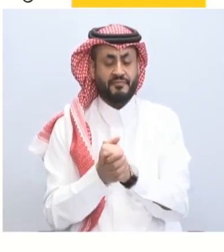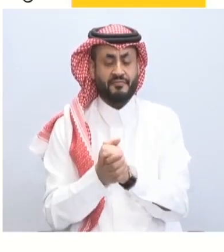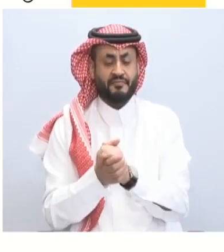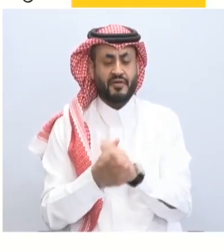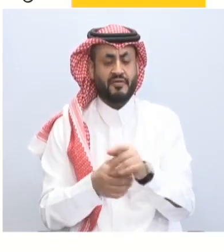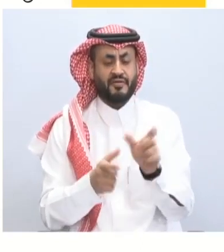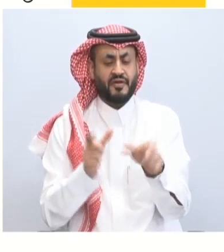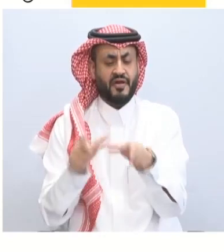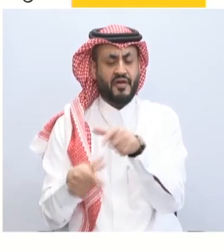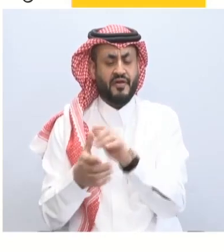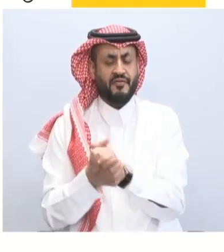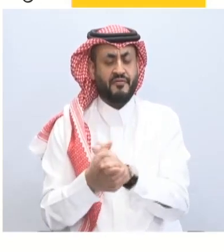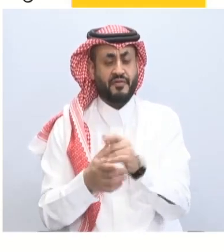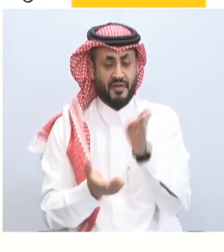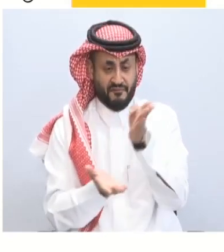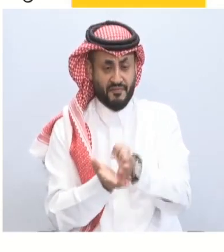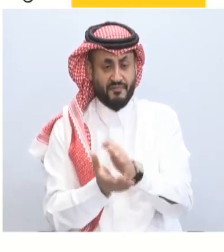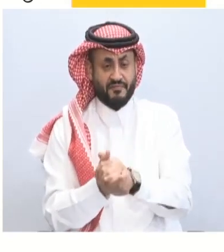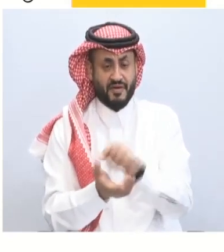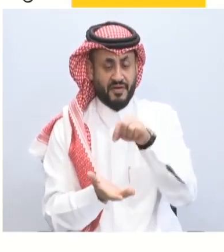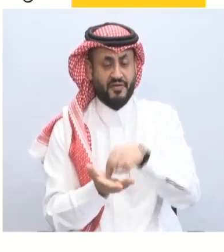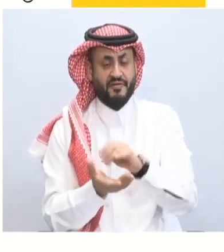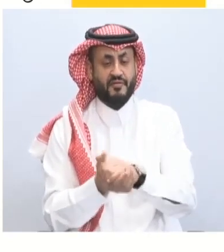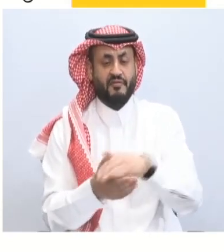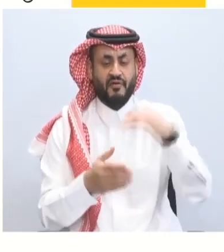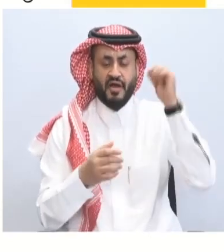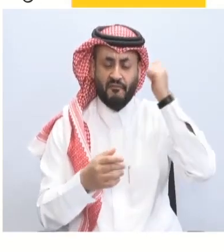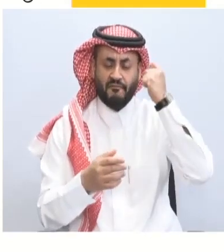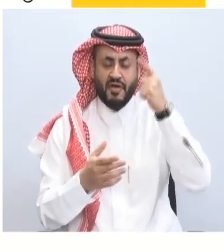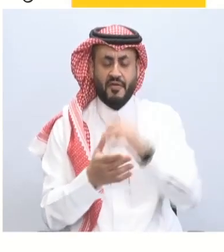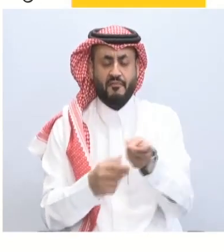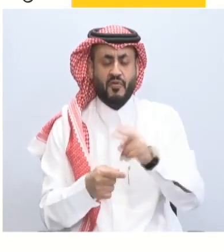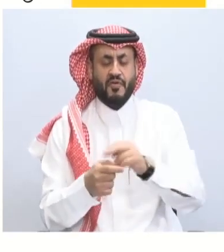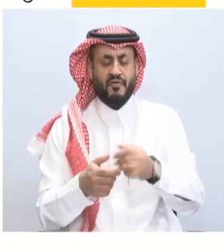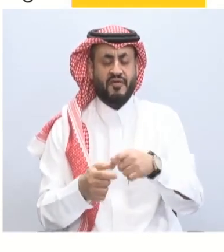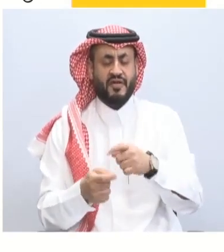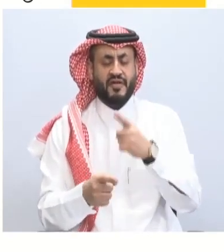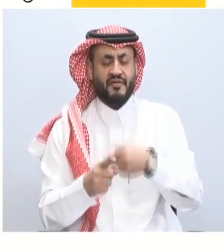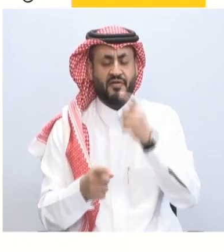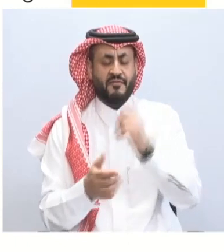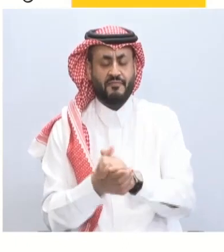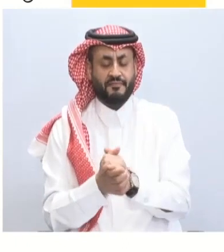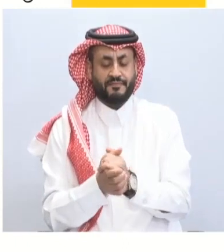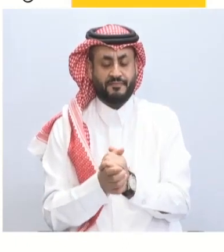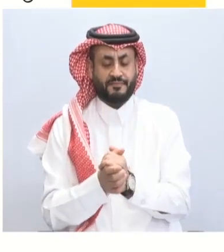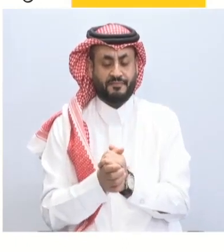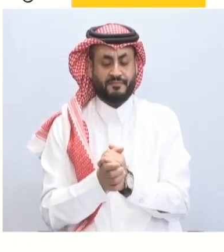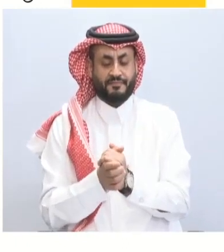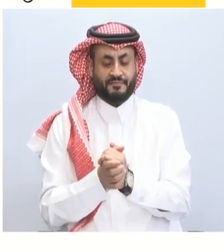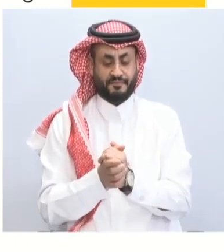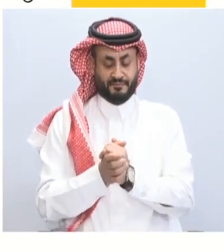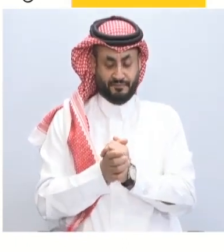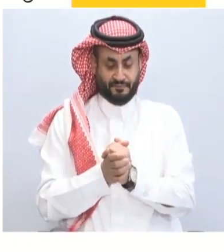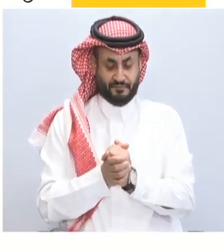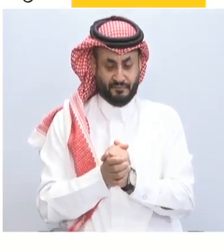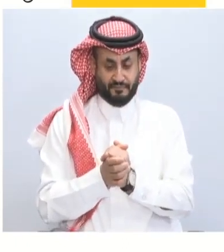some analysts attest to the fact that it indicates high intelligence and speed of processing that should not be overlooked. Okay, so